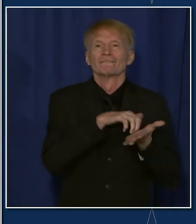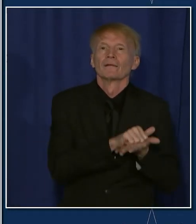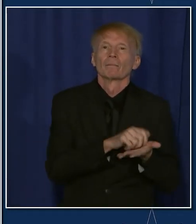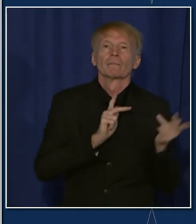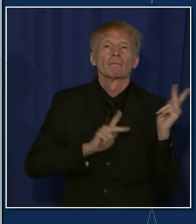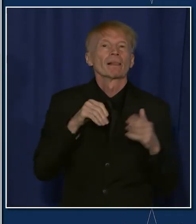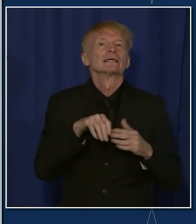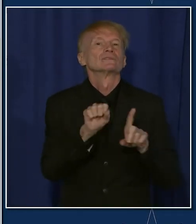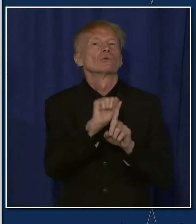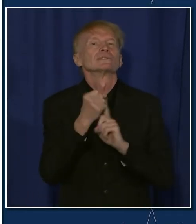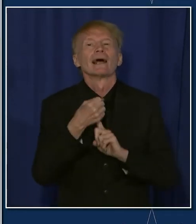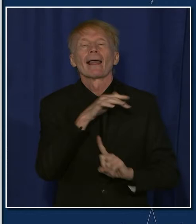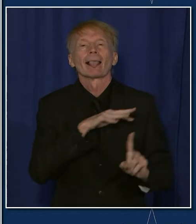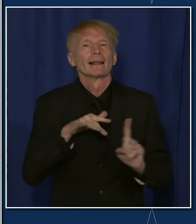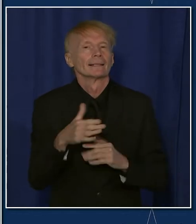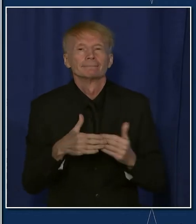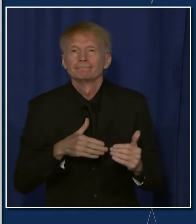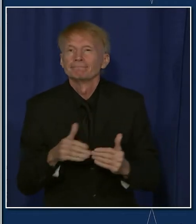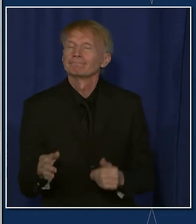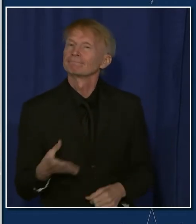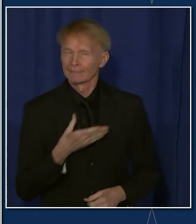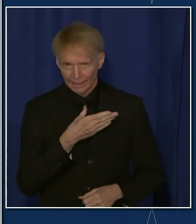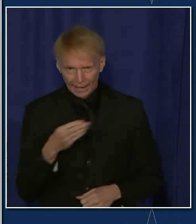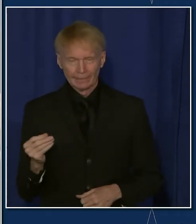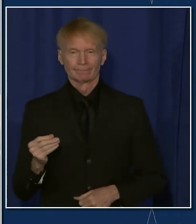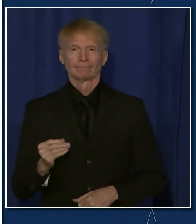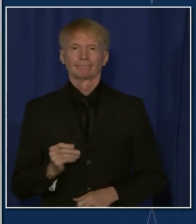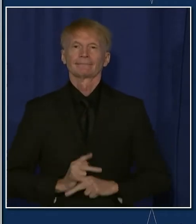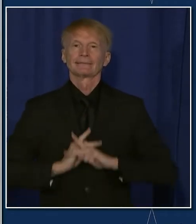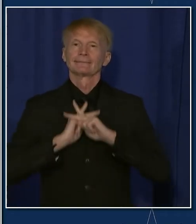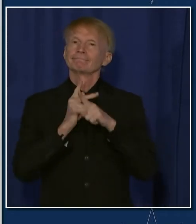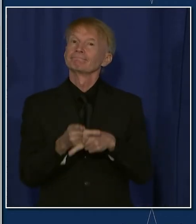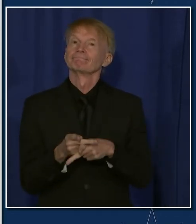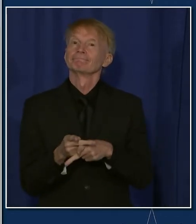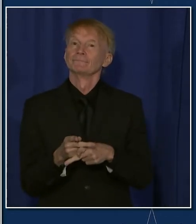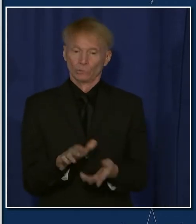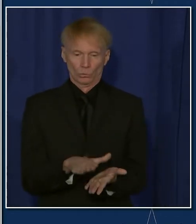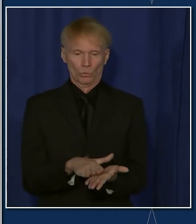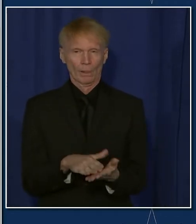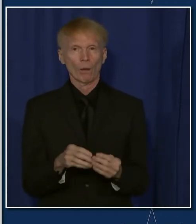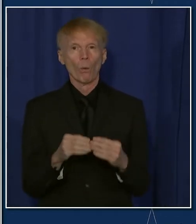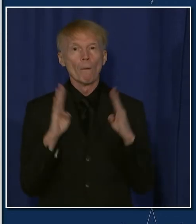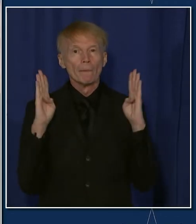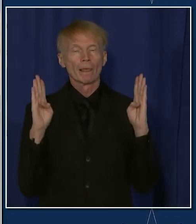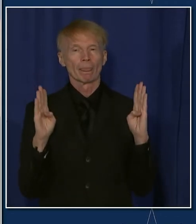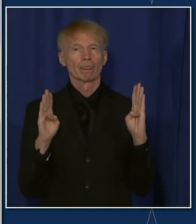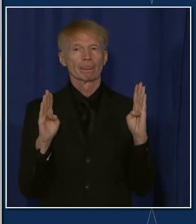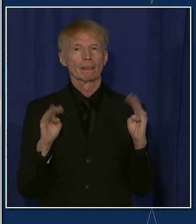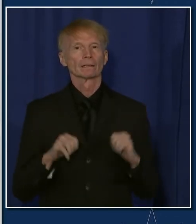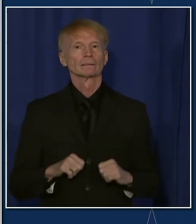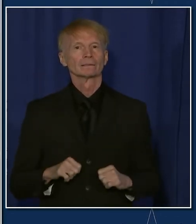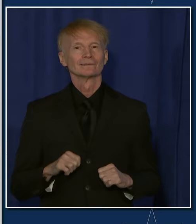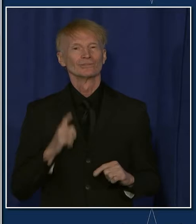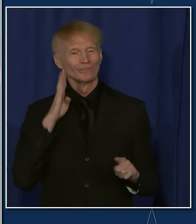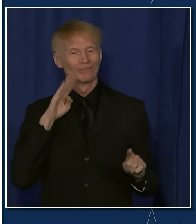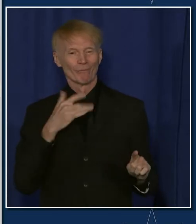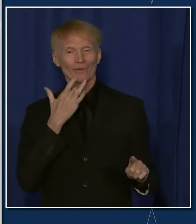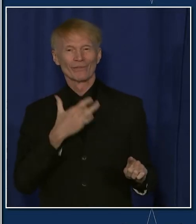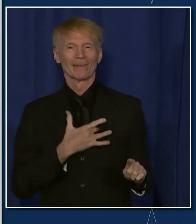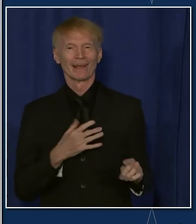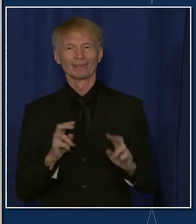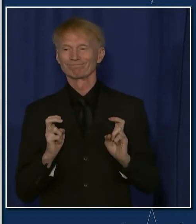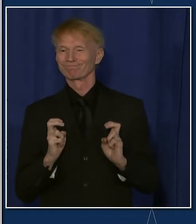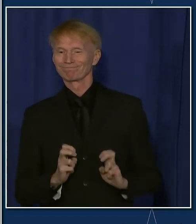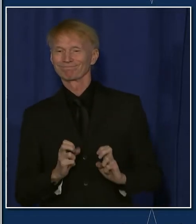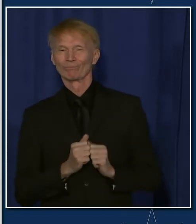society. It will also allow them to have their schools remain open, to have that birthday party with their friends that they've